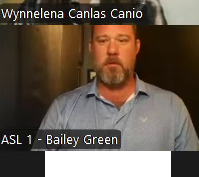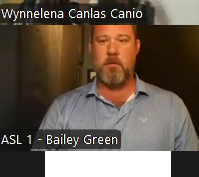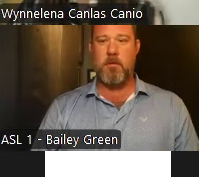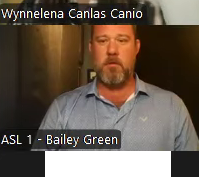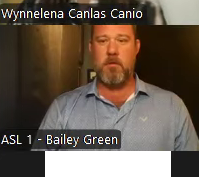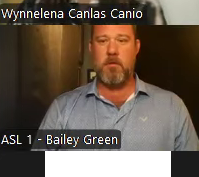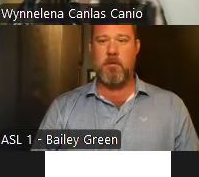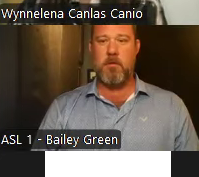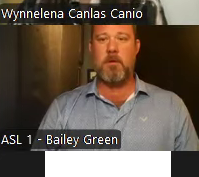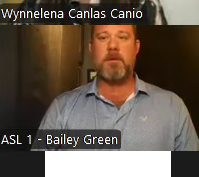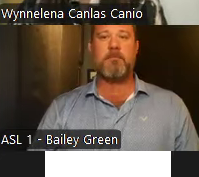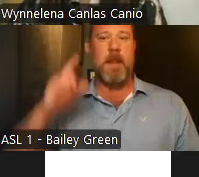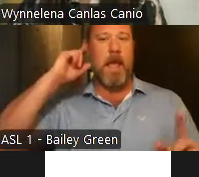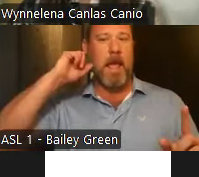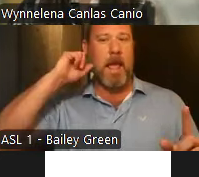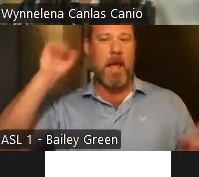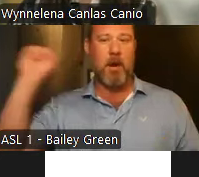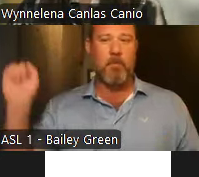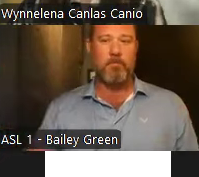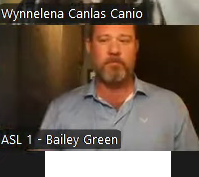Can you hear me now?